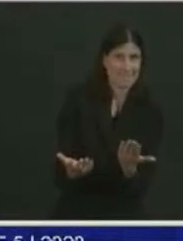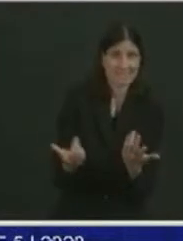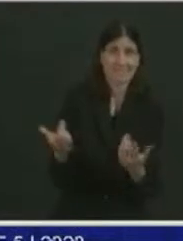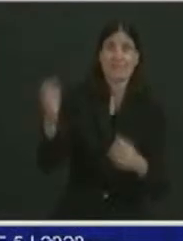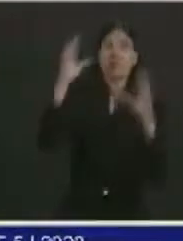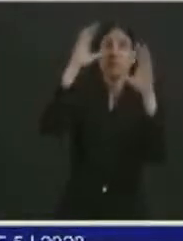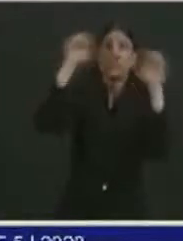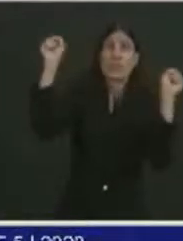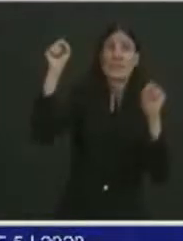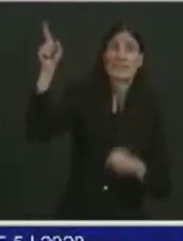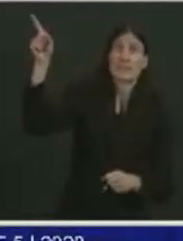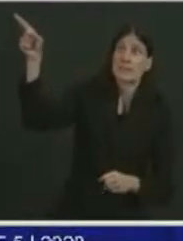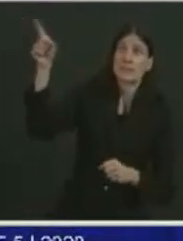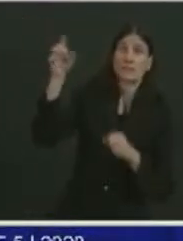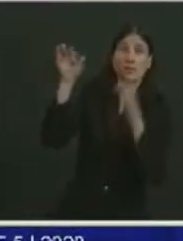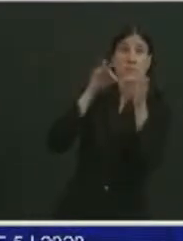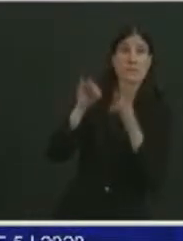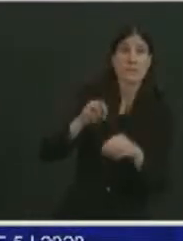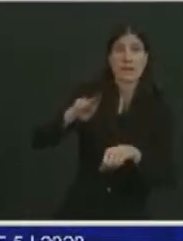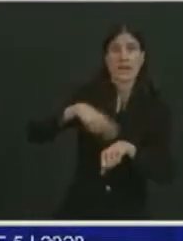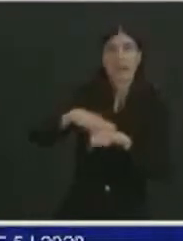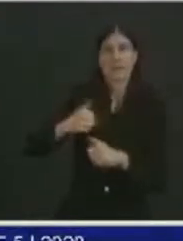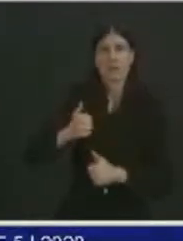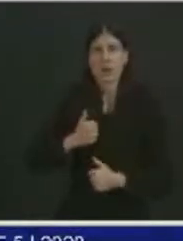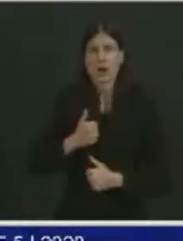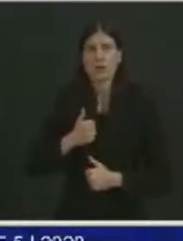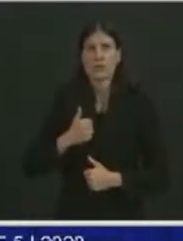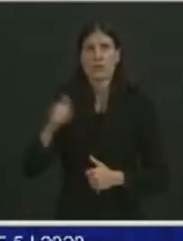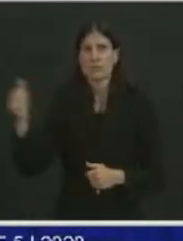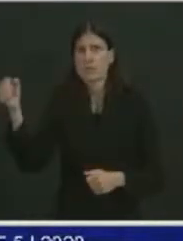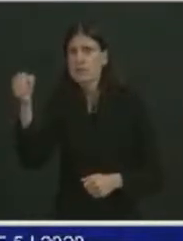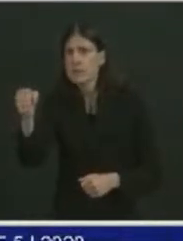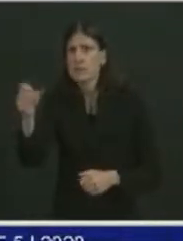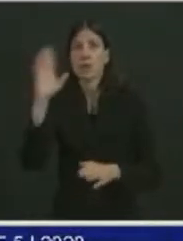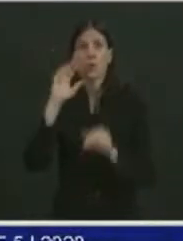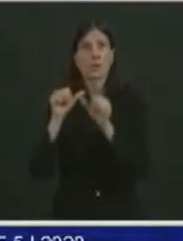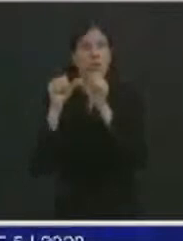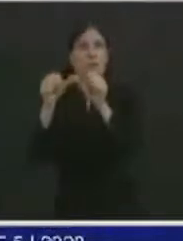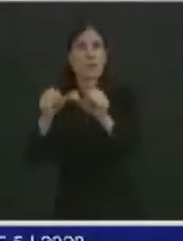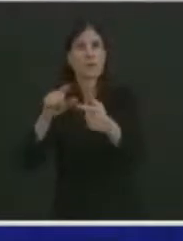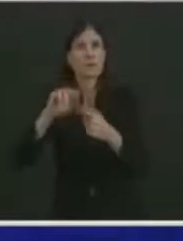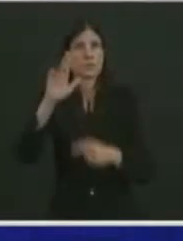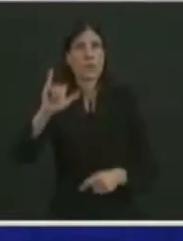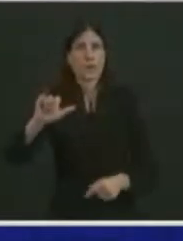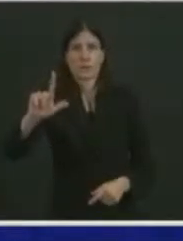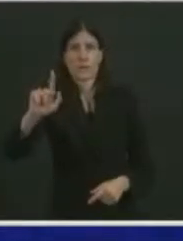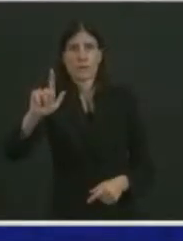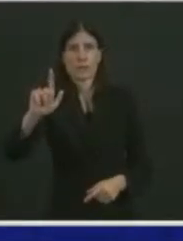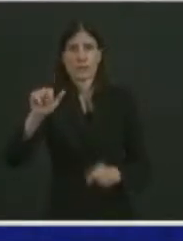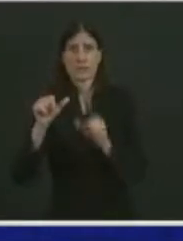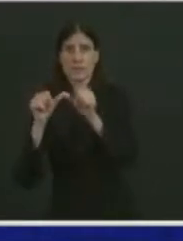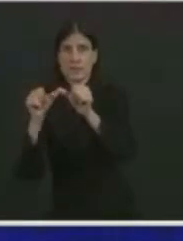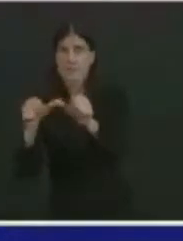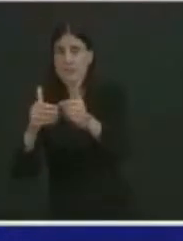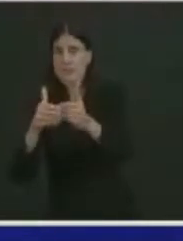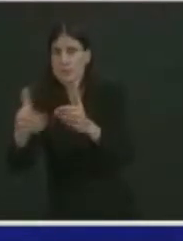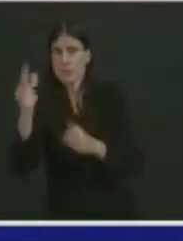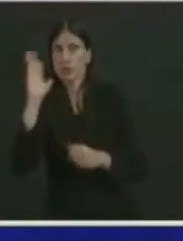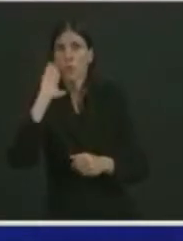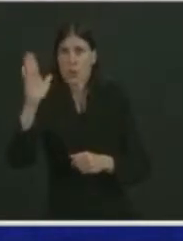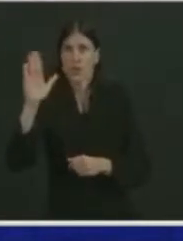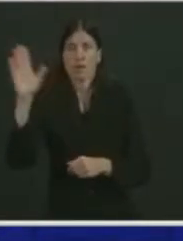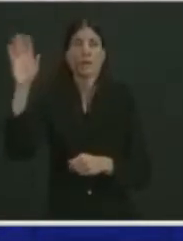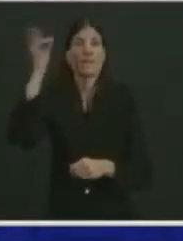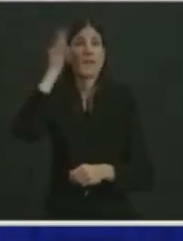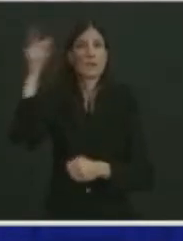21st, which I appreciate. I think every governor appreciates. So I don't know, Brian.